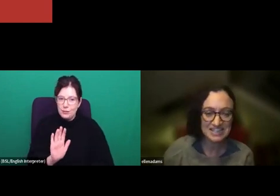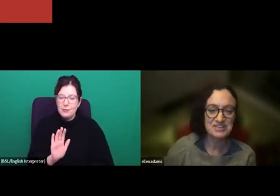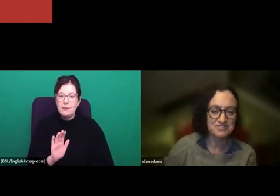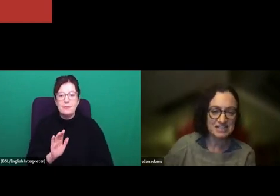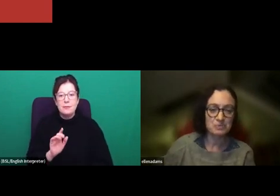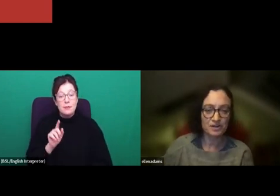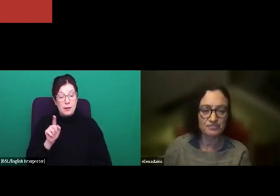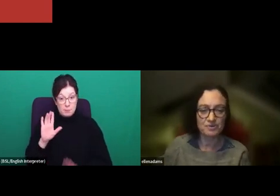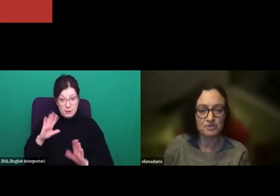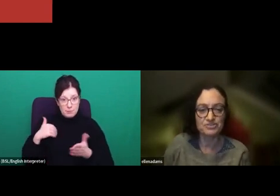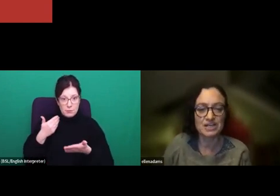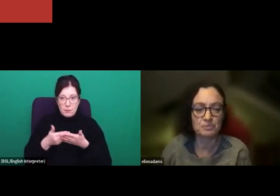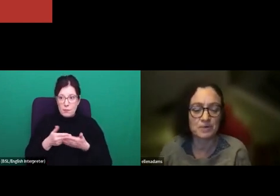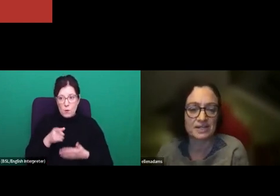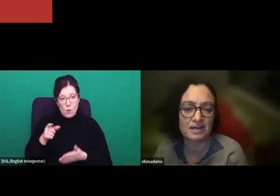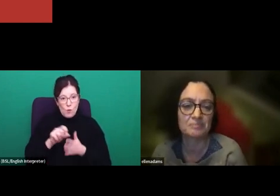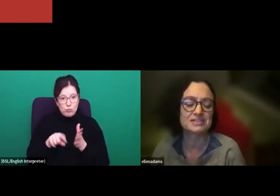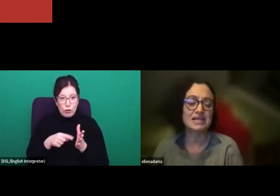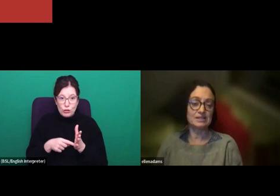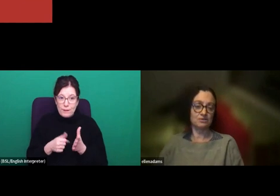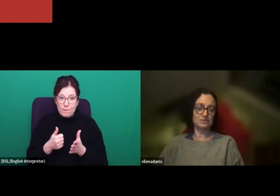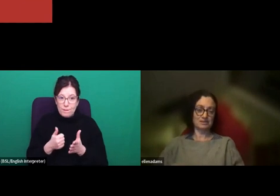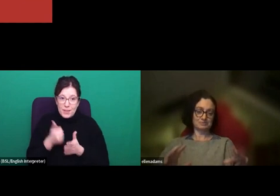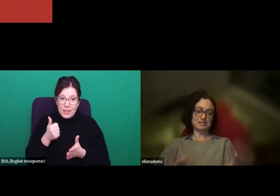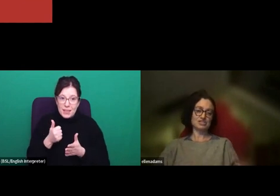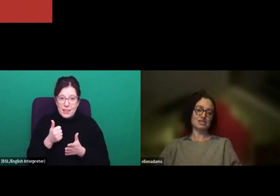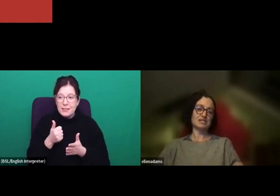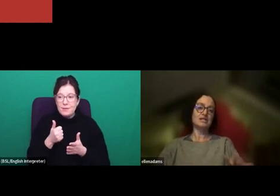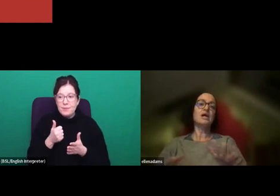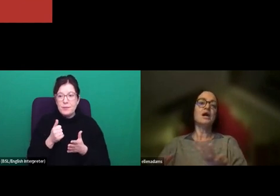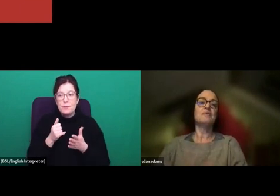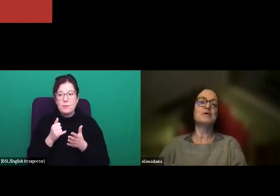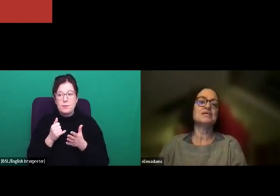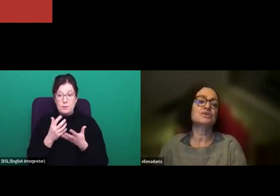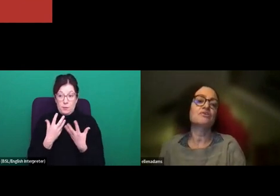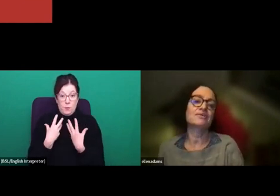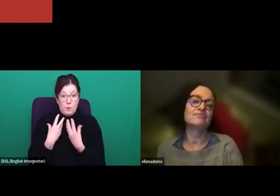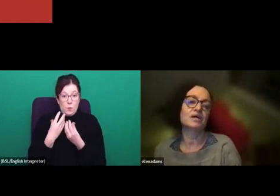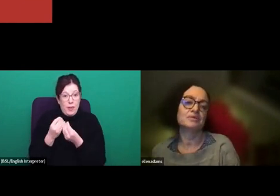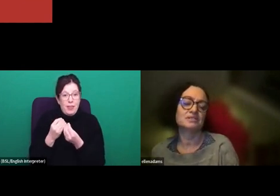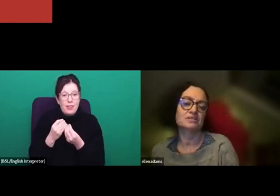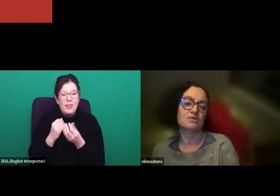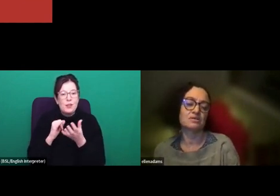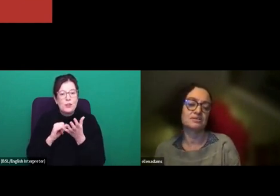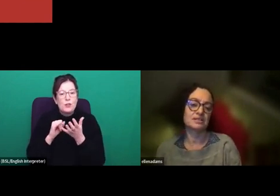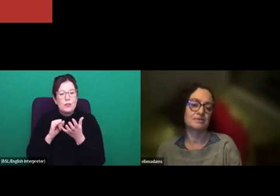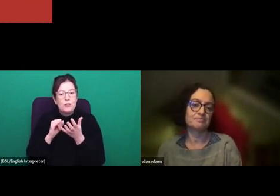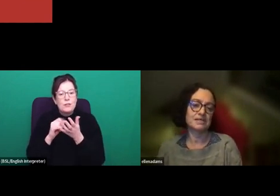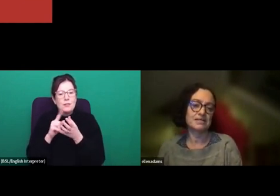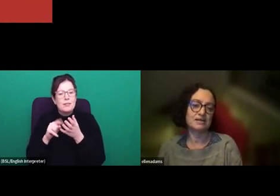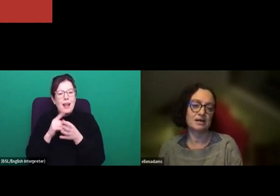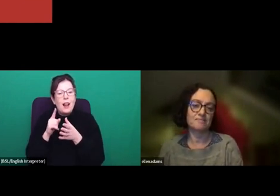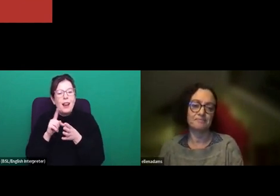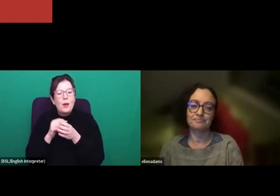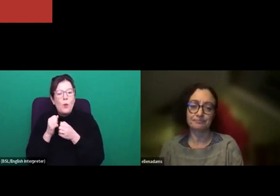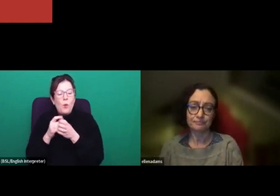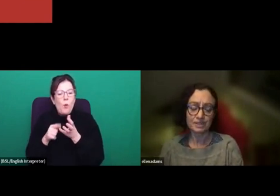brilliant, really, really wonderful project with Sally Gall especially, but Historic Environment Scotland have